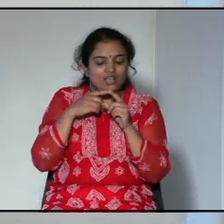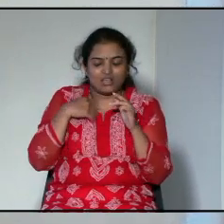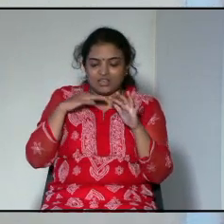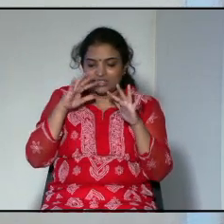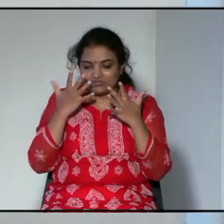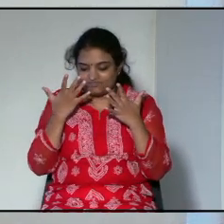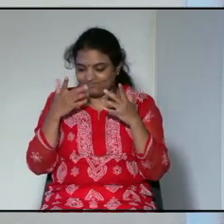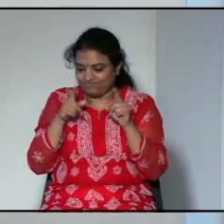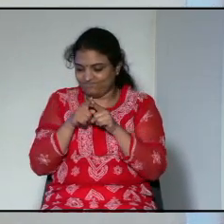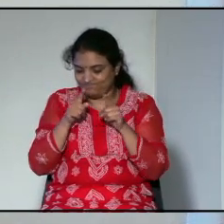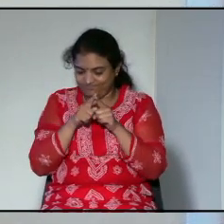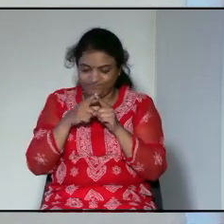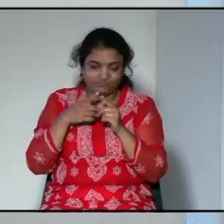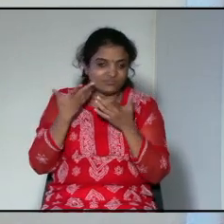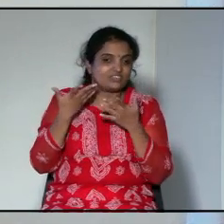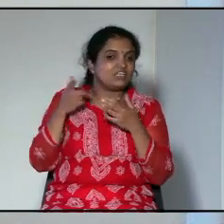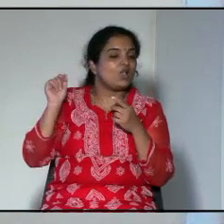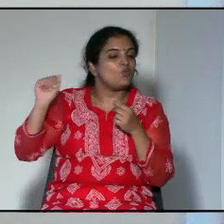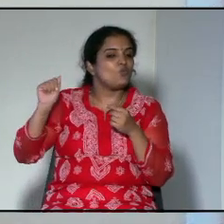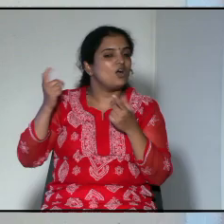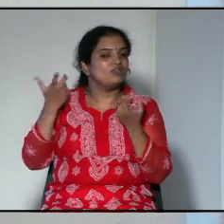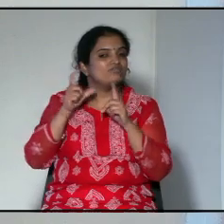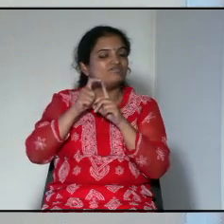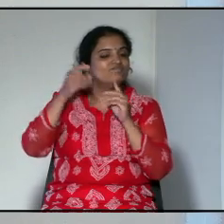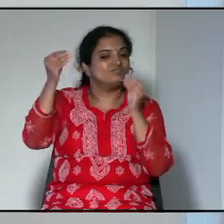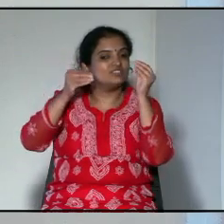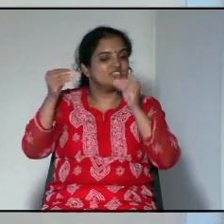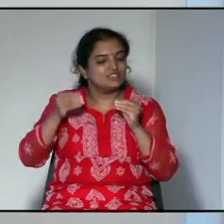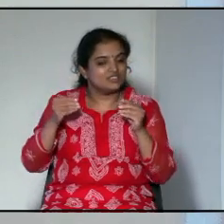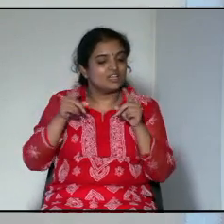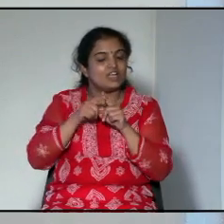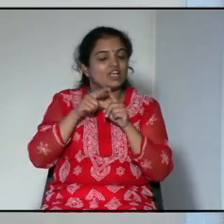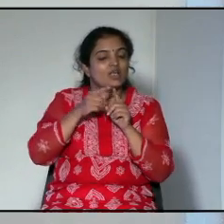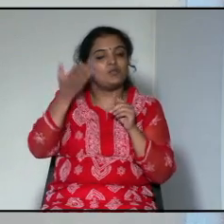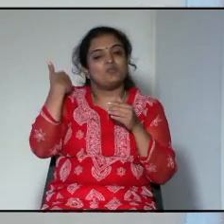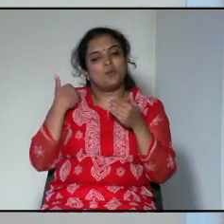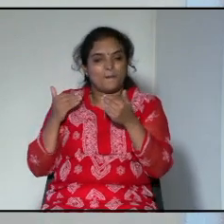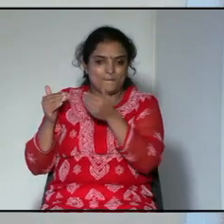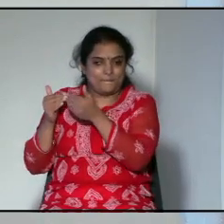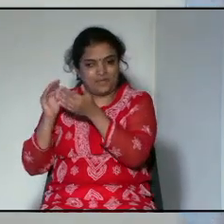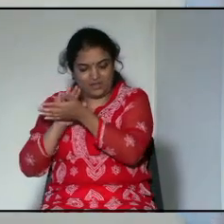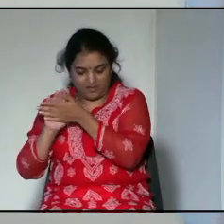at the Regional Design Center in Calcutta in 61-62.